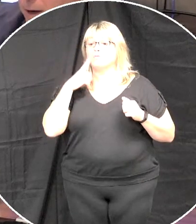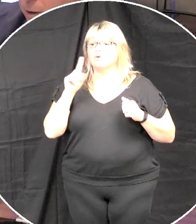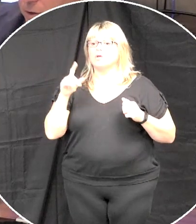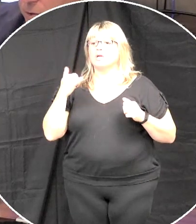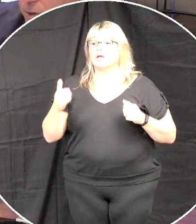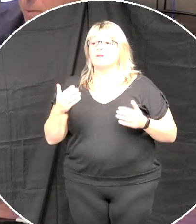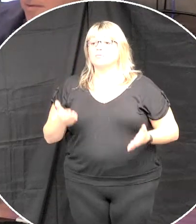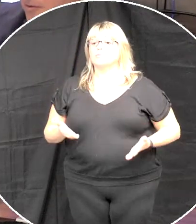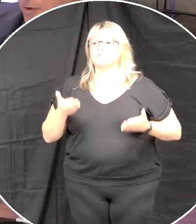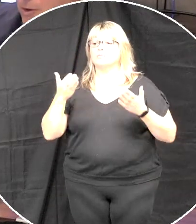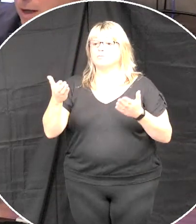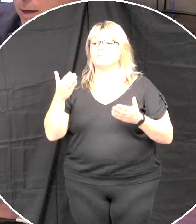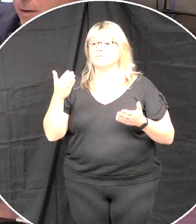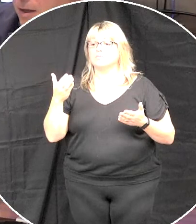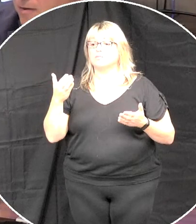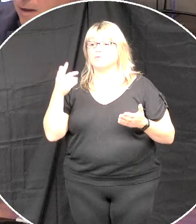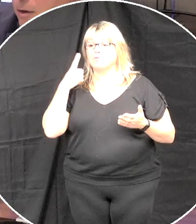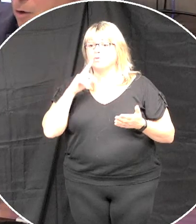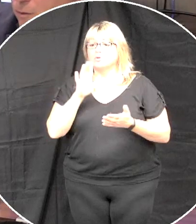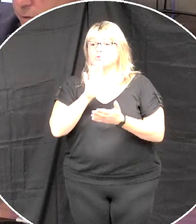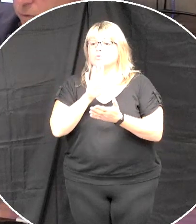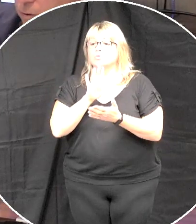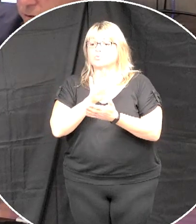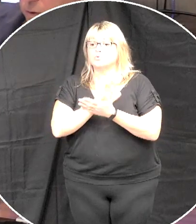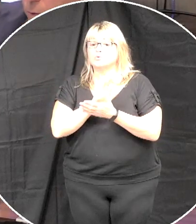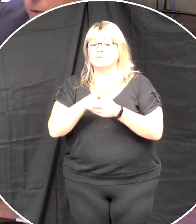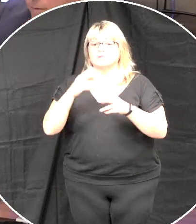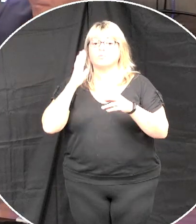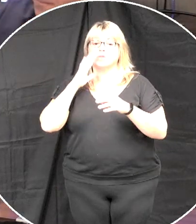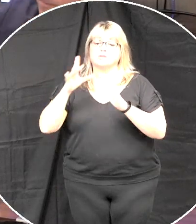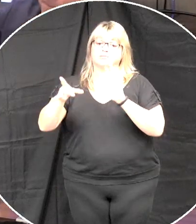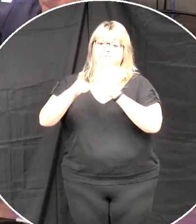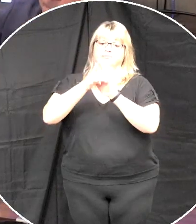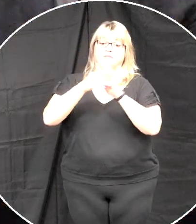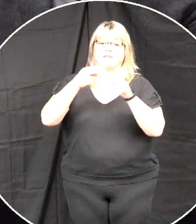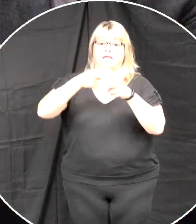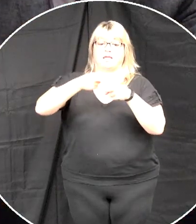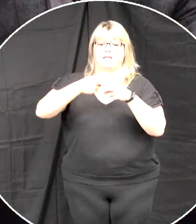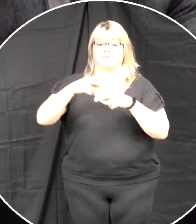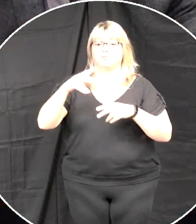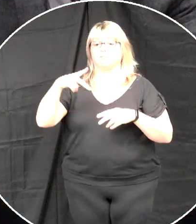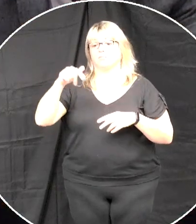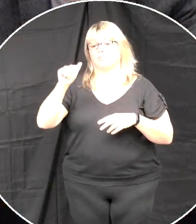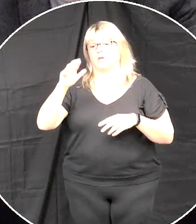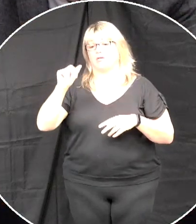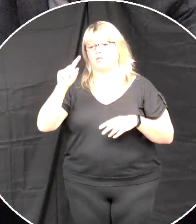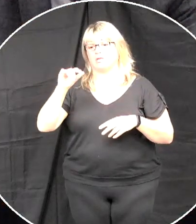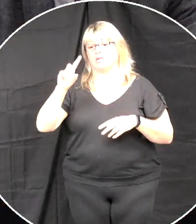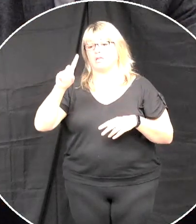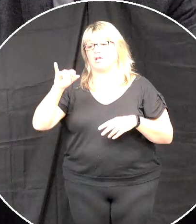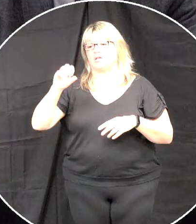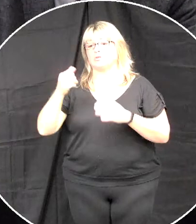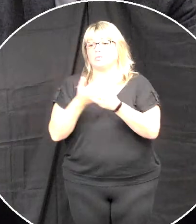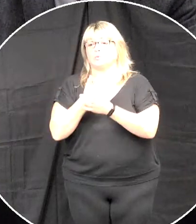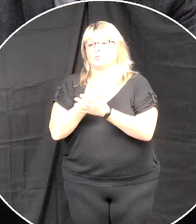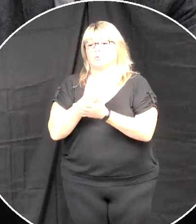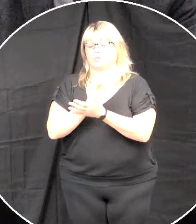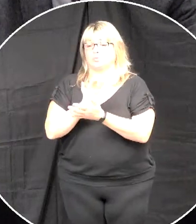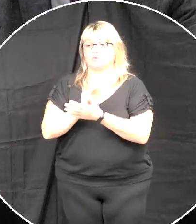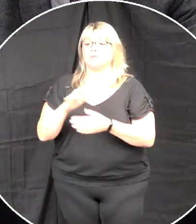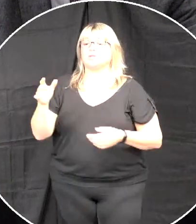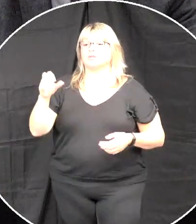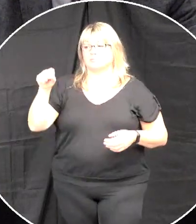for Paradise Intermediate. But before we do that, I'll give you to give a little overview for us, if you would. Sure. Thank you. The district has